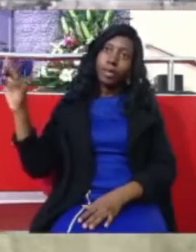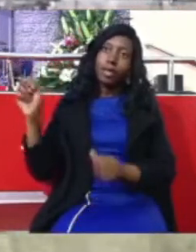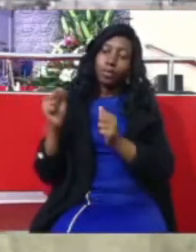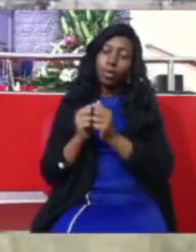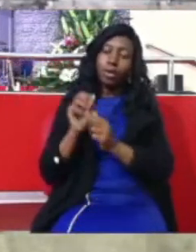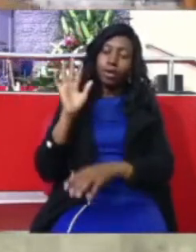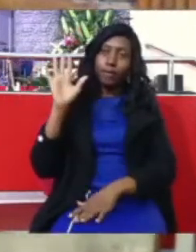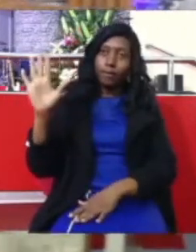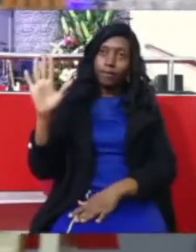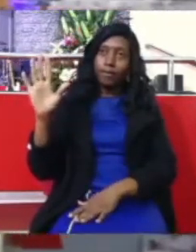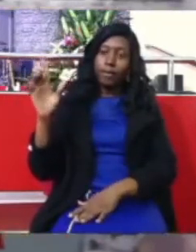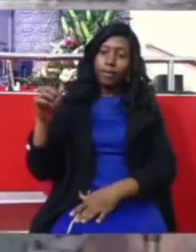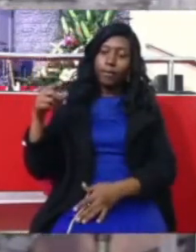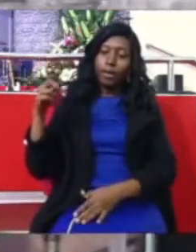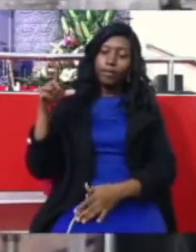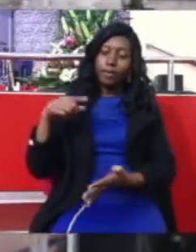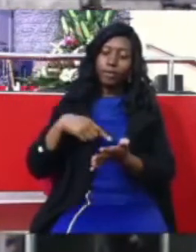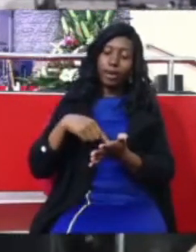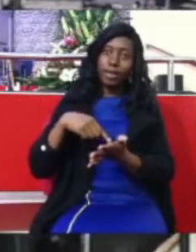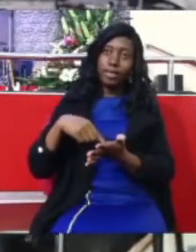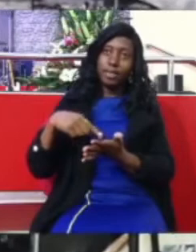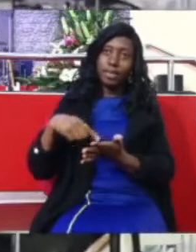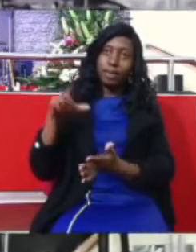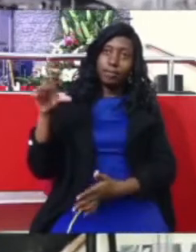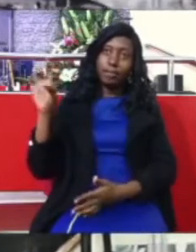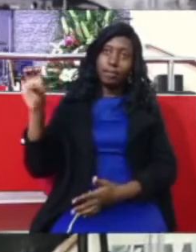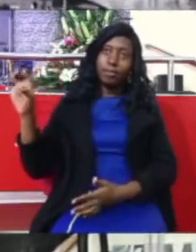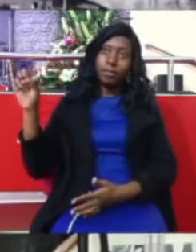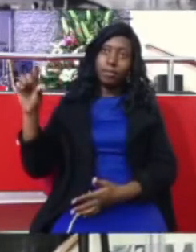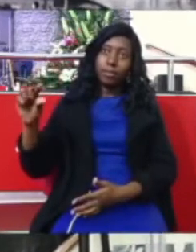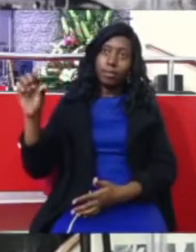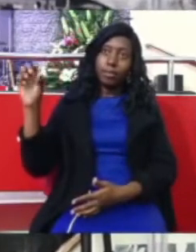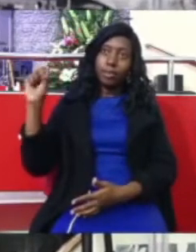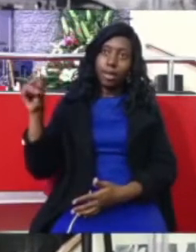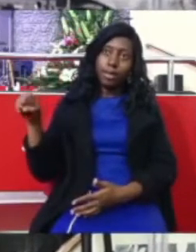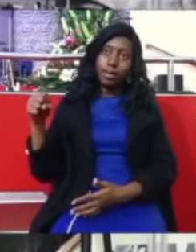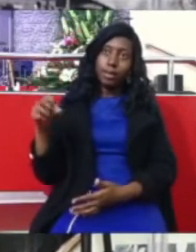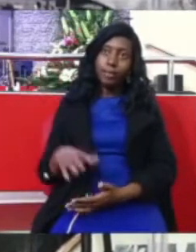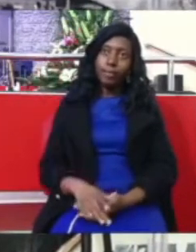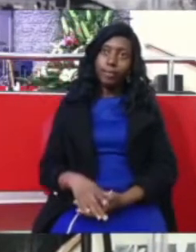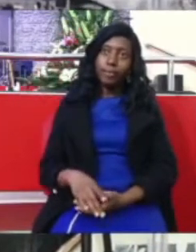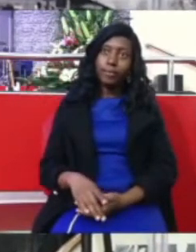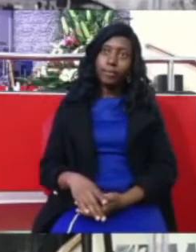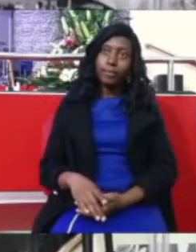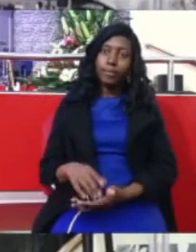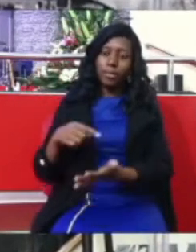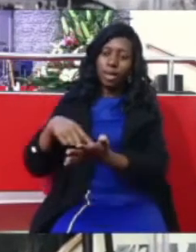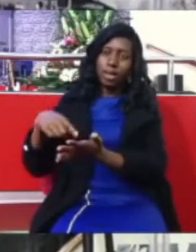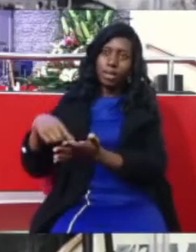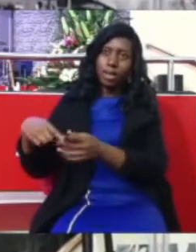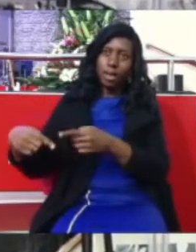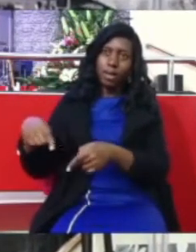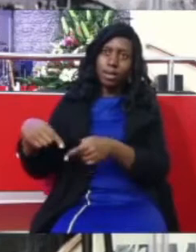If they were just staying at the shores, they would not have seen a spider with 5 legs. And they would have been left with the imagination that